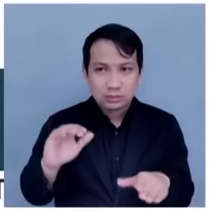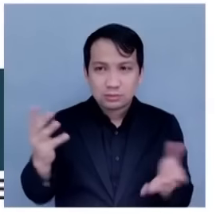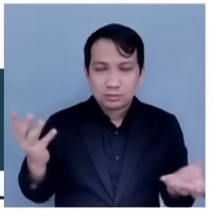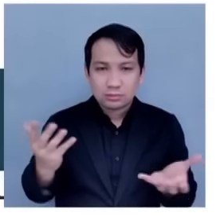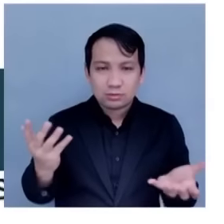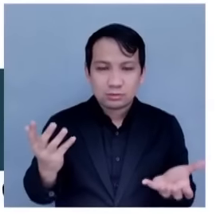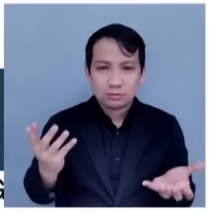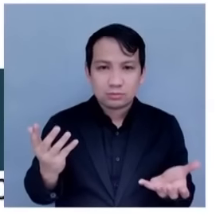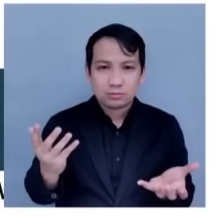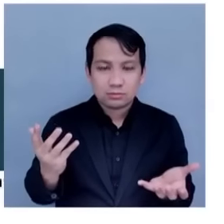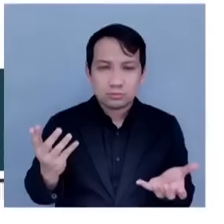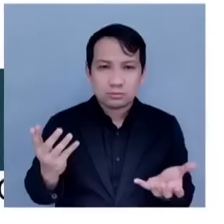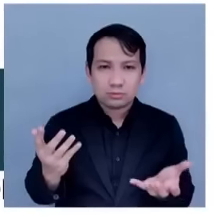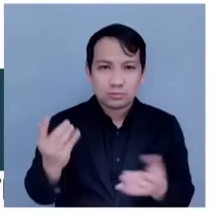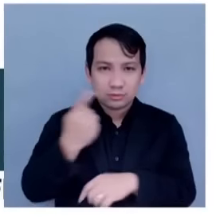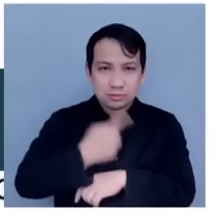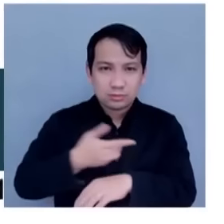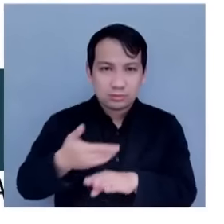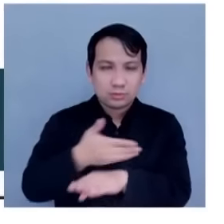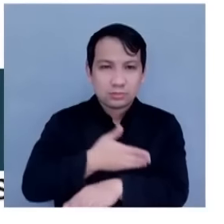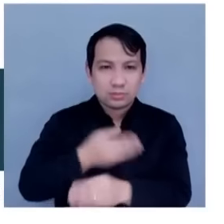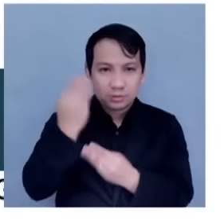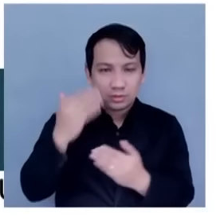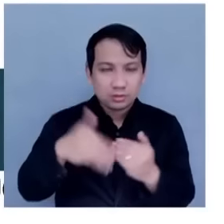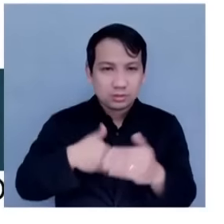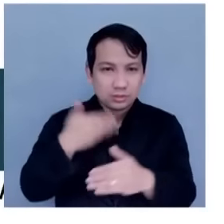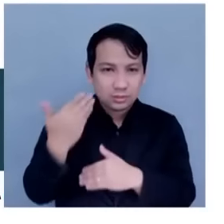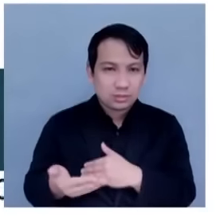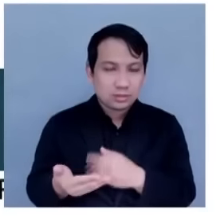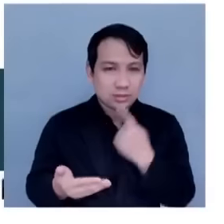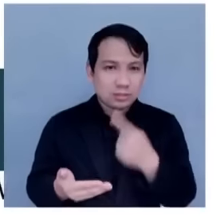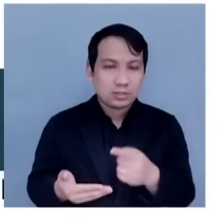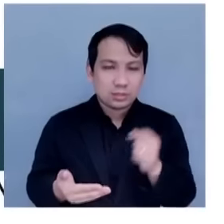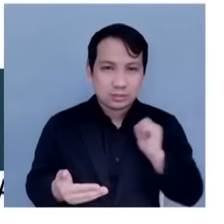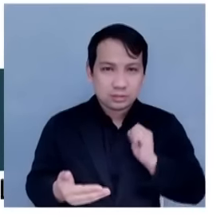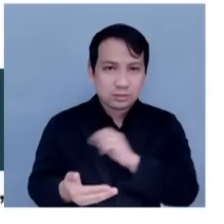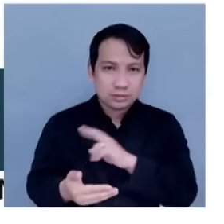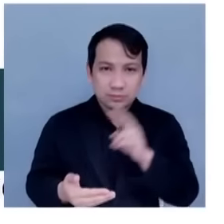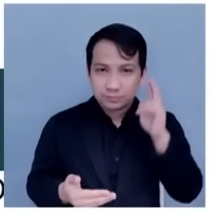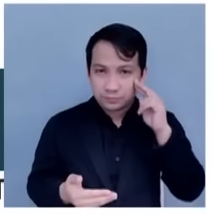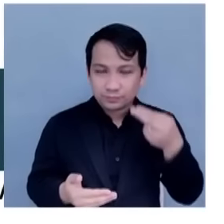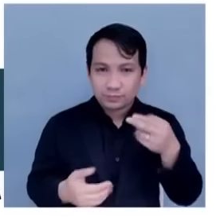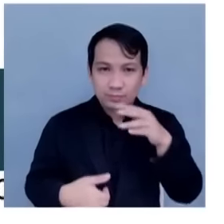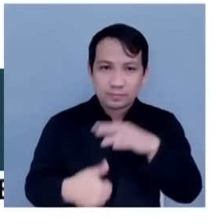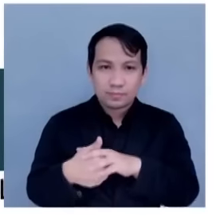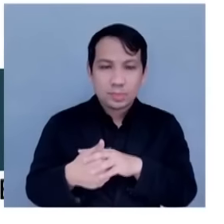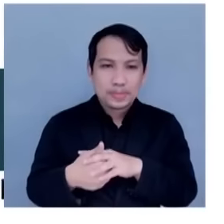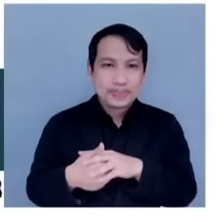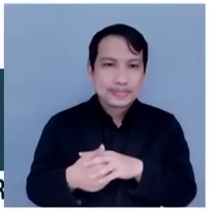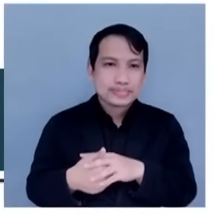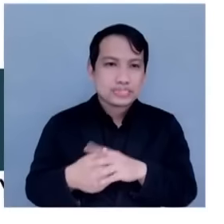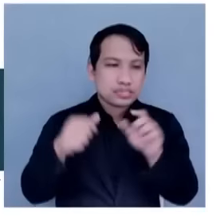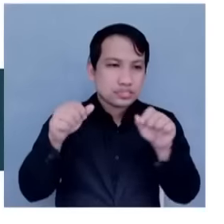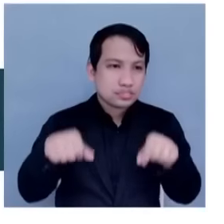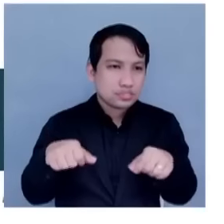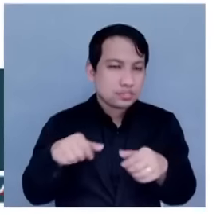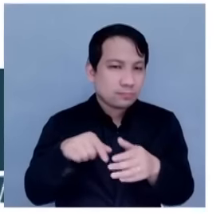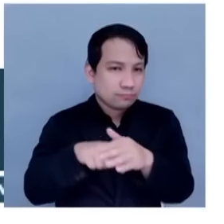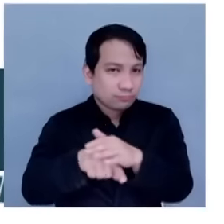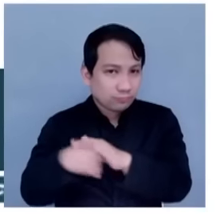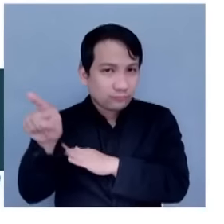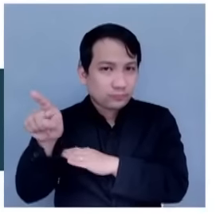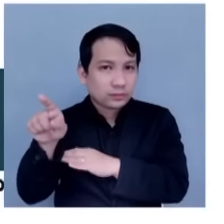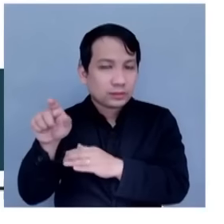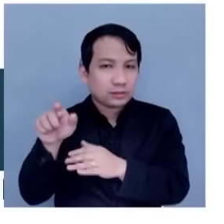was? Because the day after, that was when Senator Rizzo Ontiveros came out with the expose that she's been out